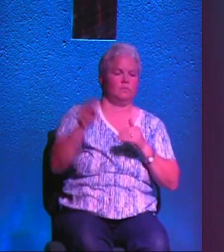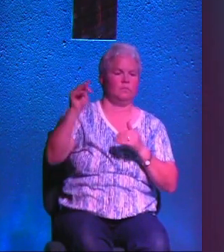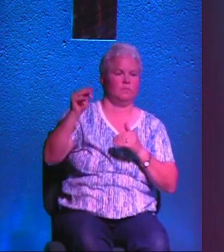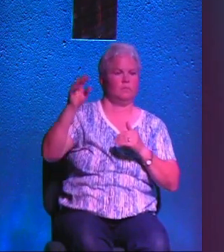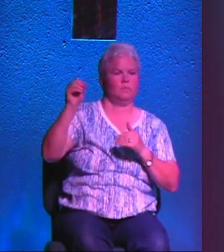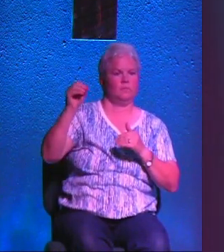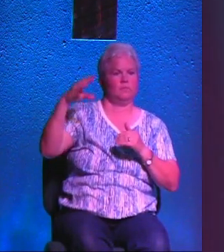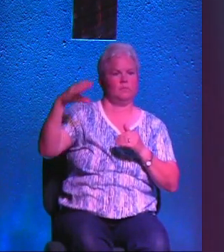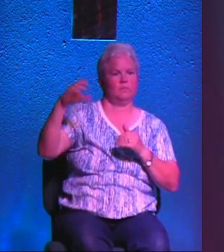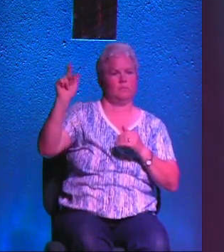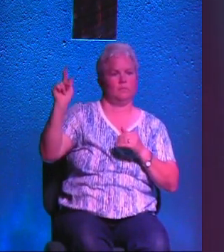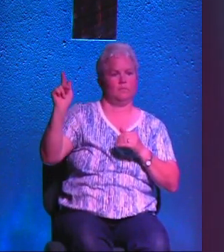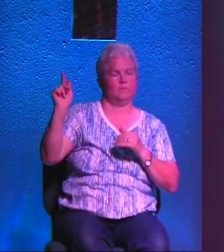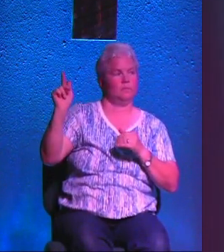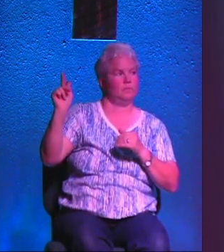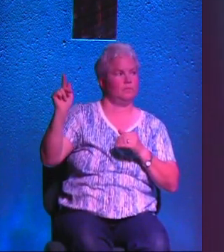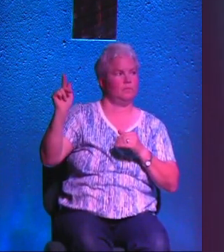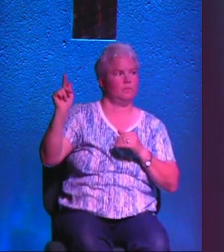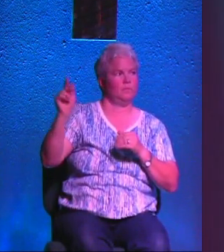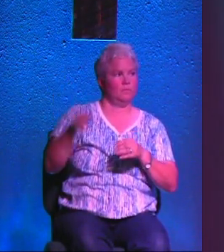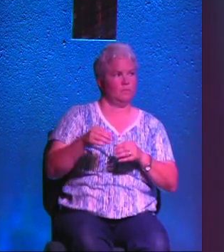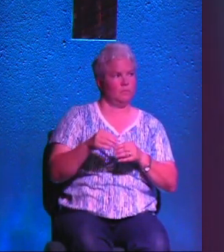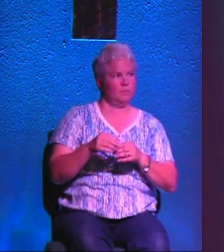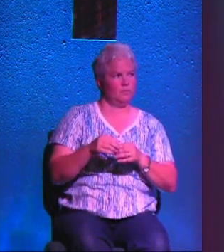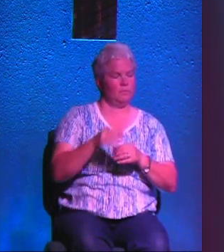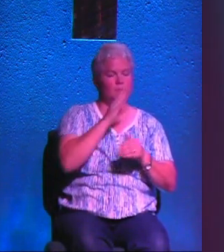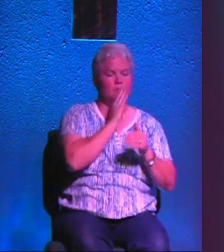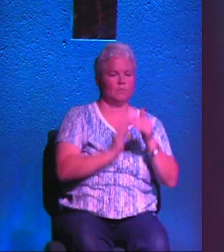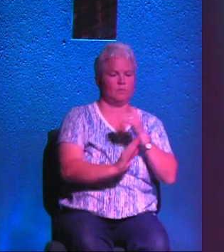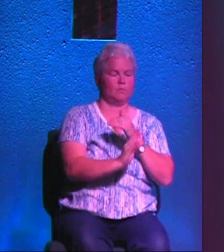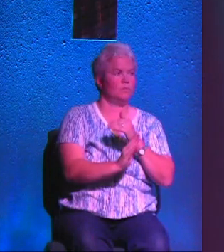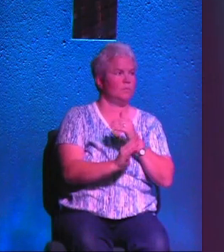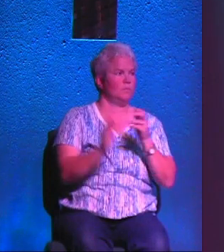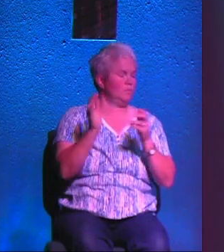mock humility that's going on there. Have you noticed that?